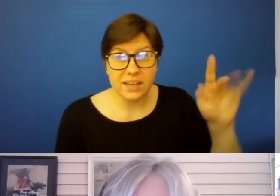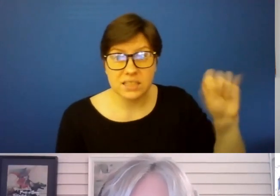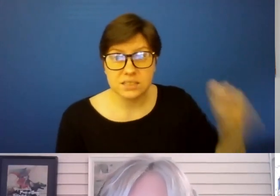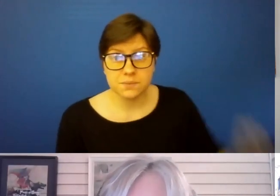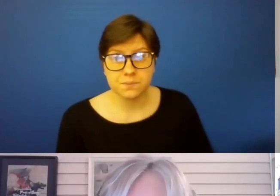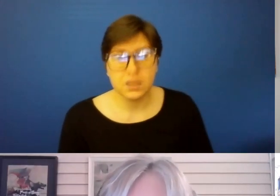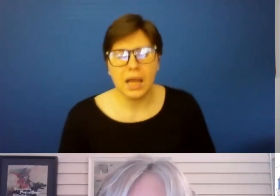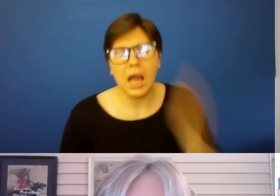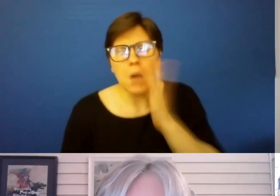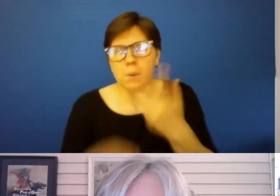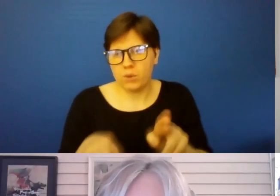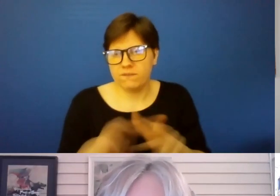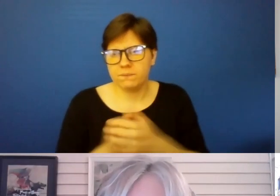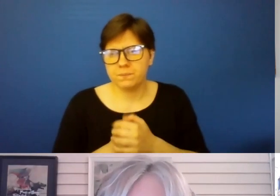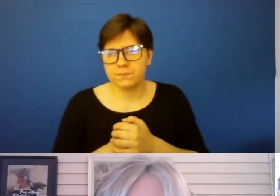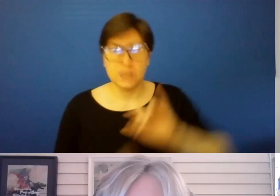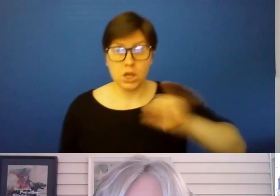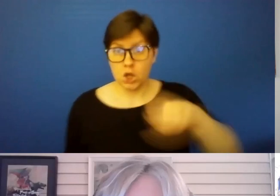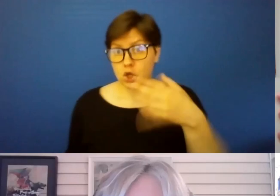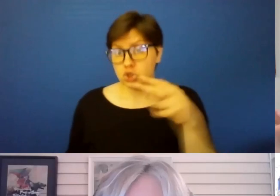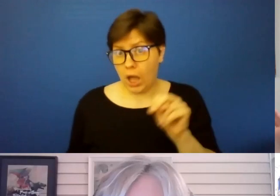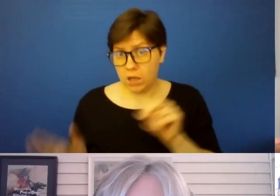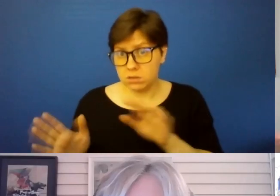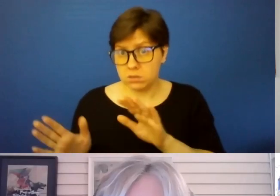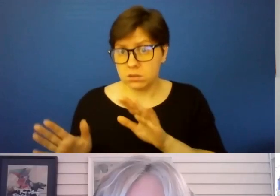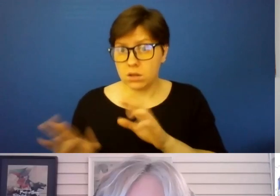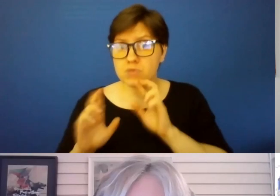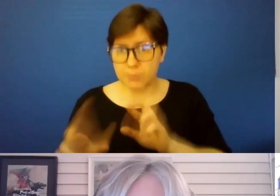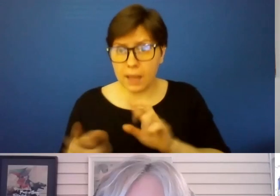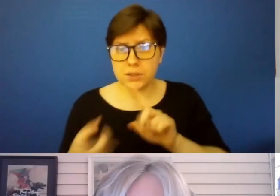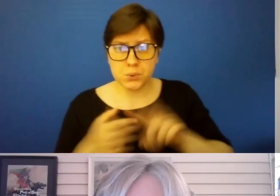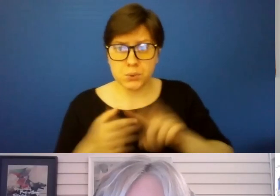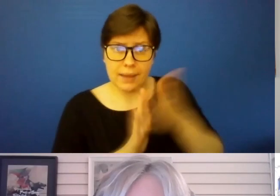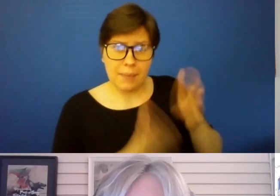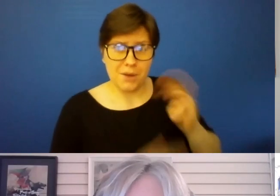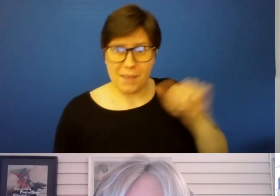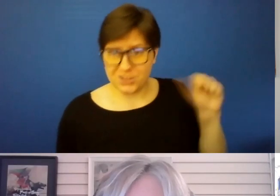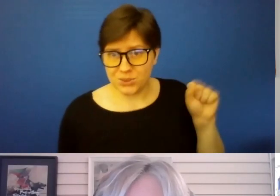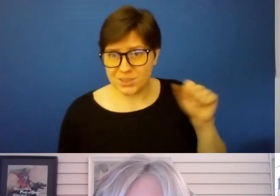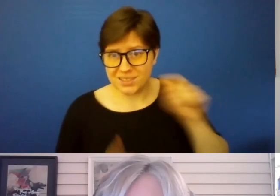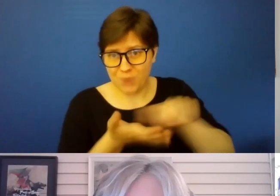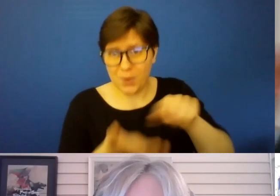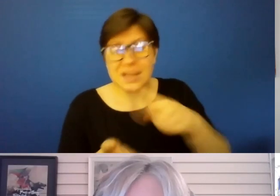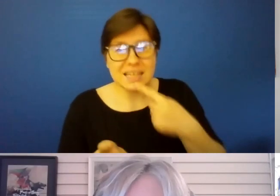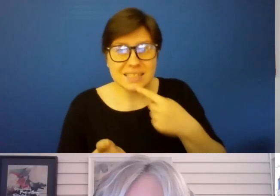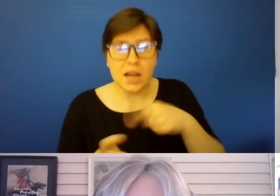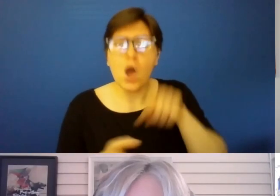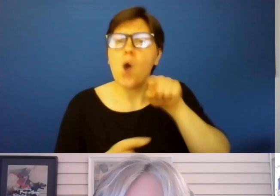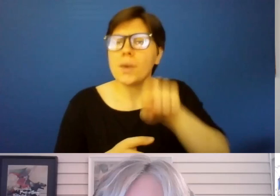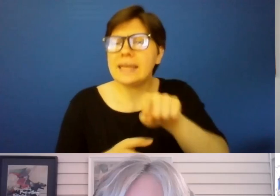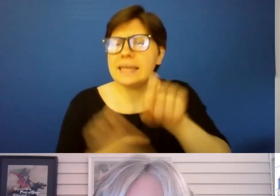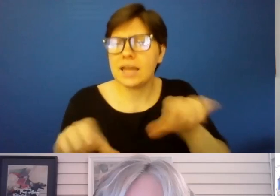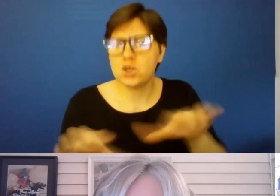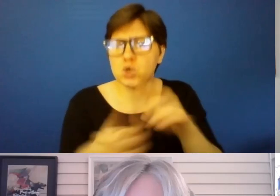I'll be brief. John, right, in response to his neighbor in Massachusetts who wrote the question, John said, he can do what he